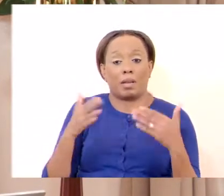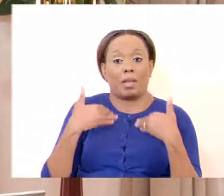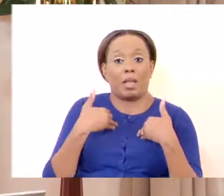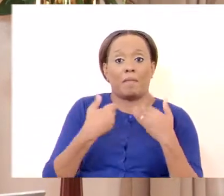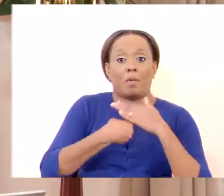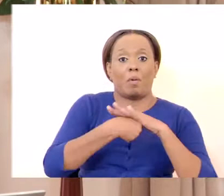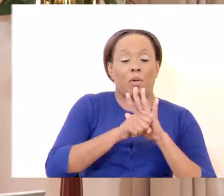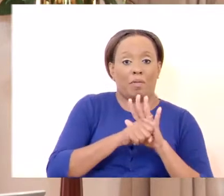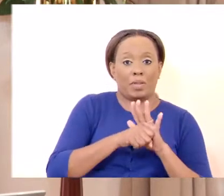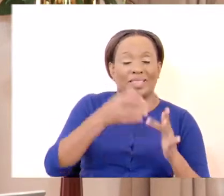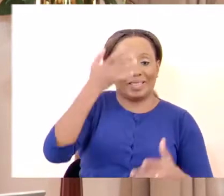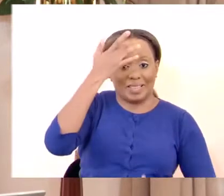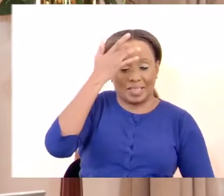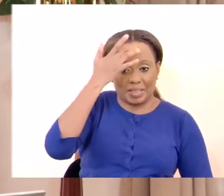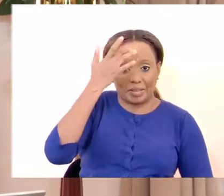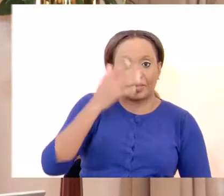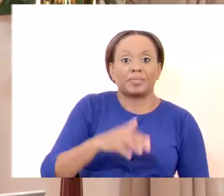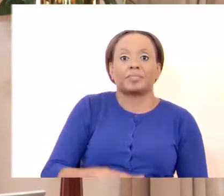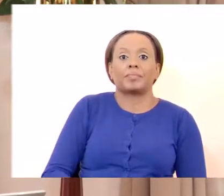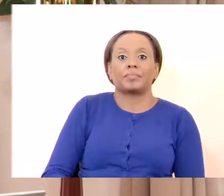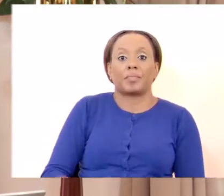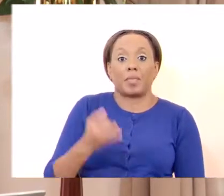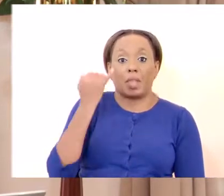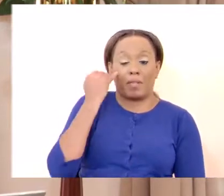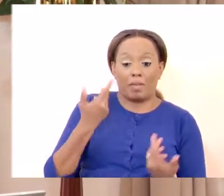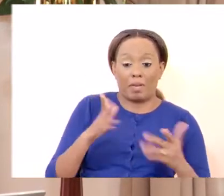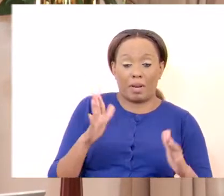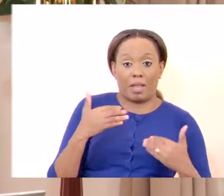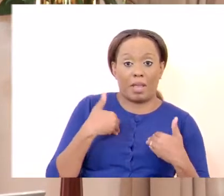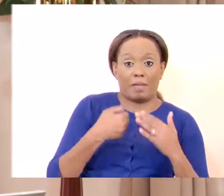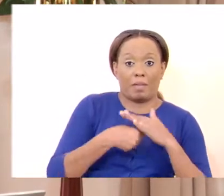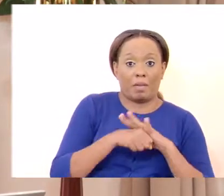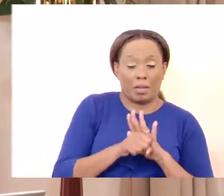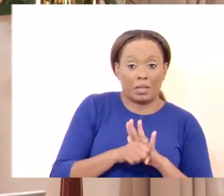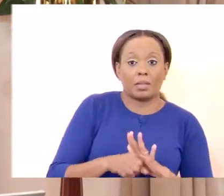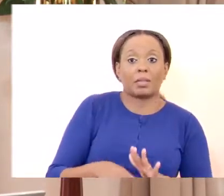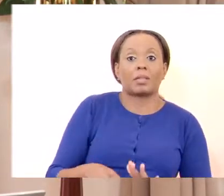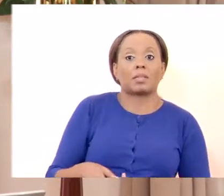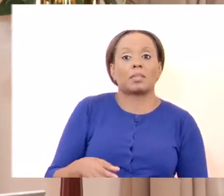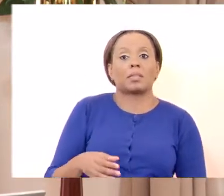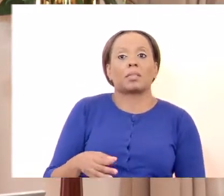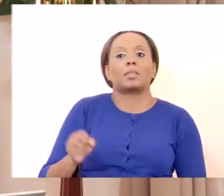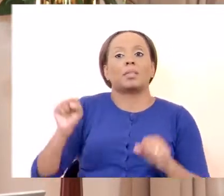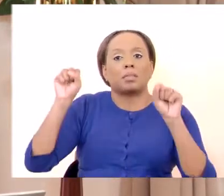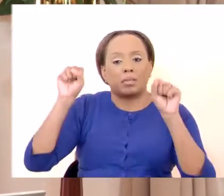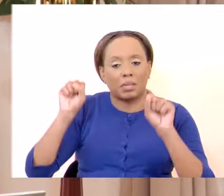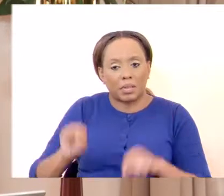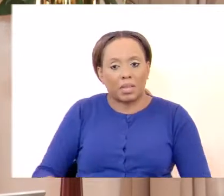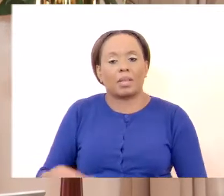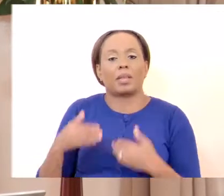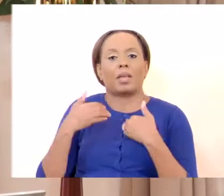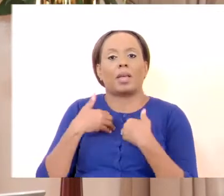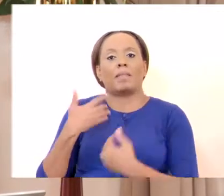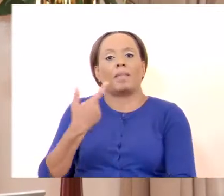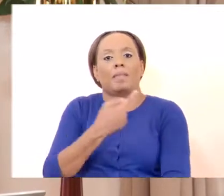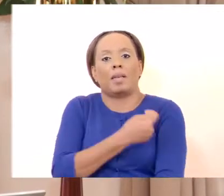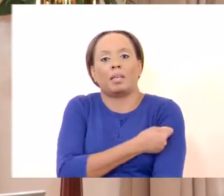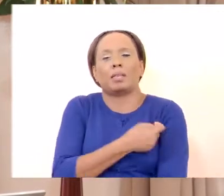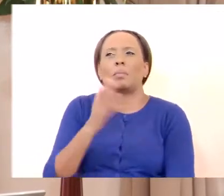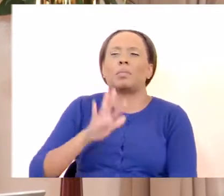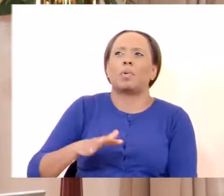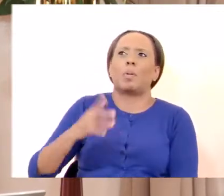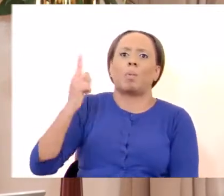disease in the past, there is a protocol which states that they can receive the vaccine about 1